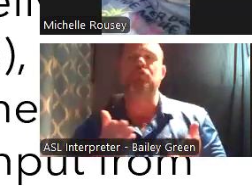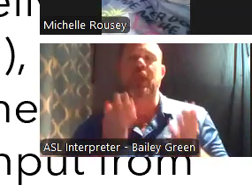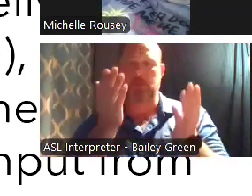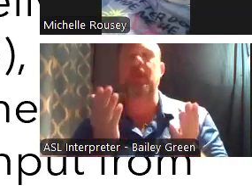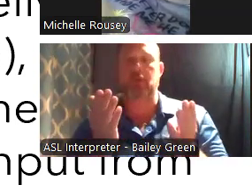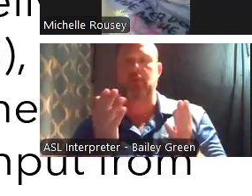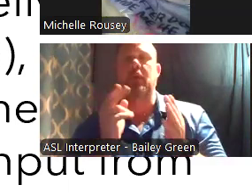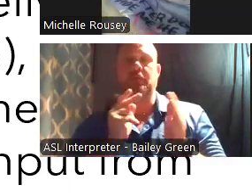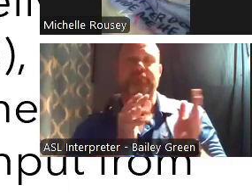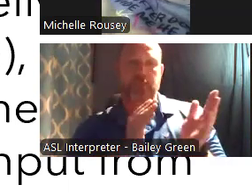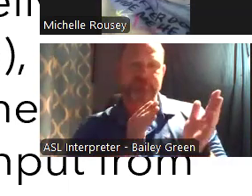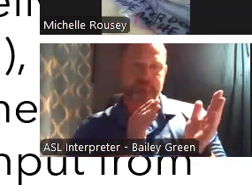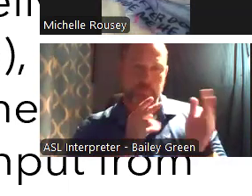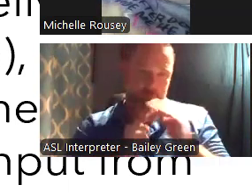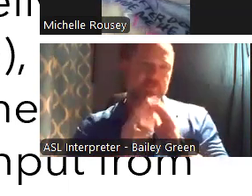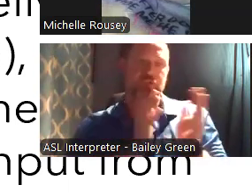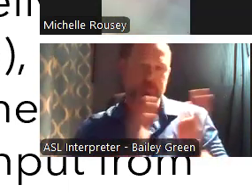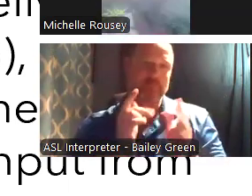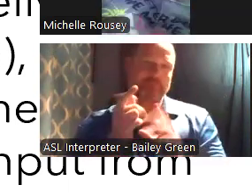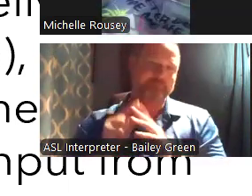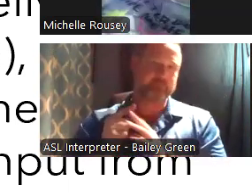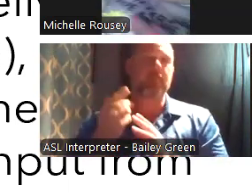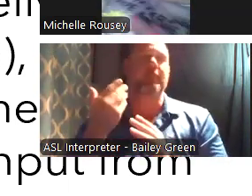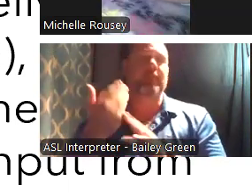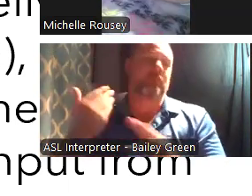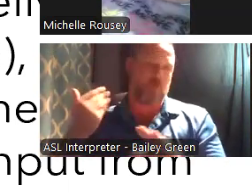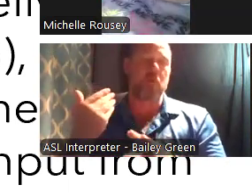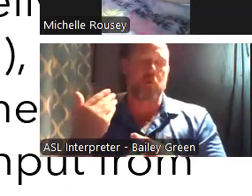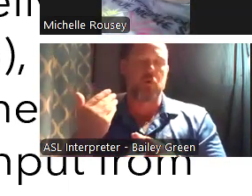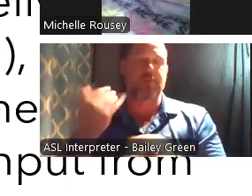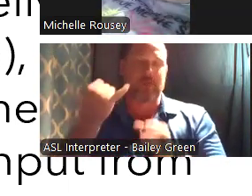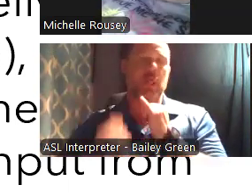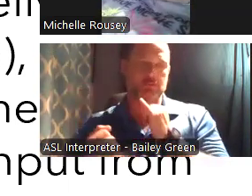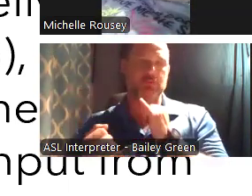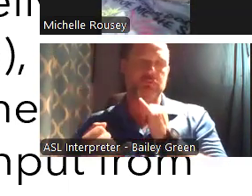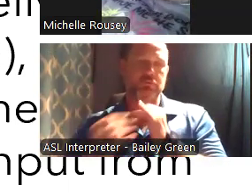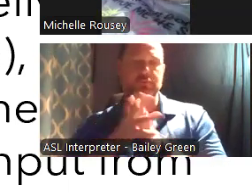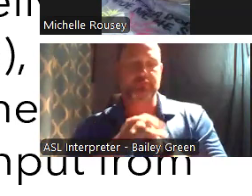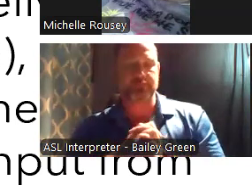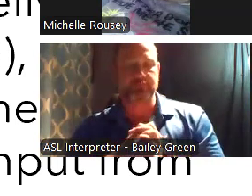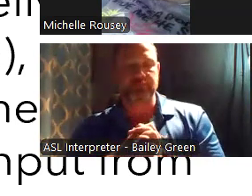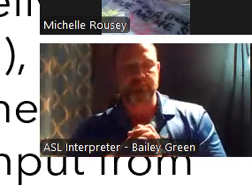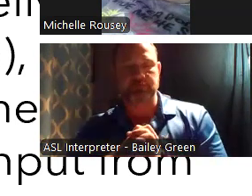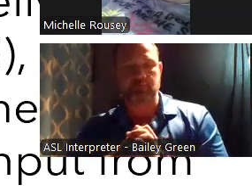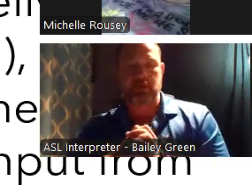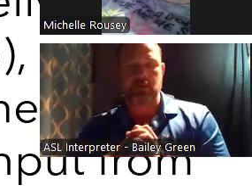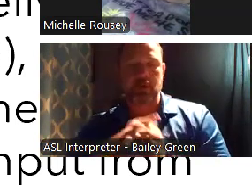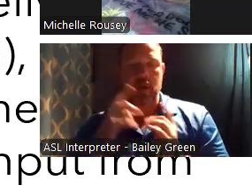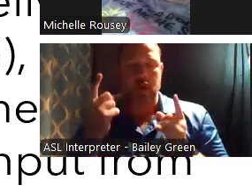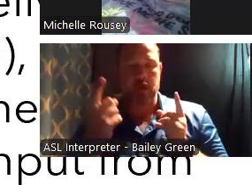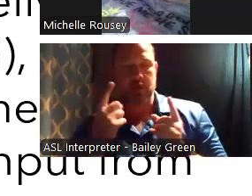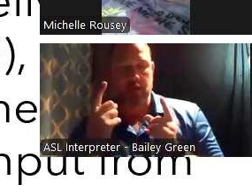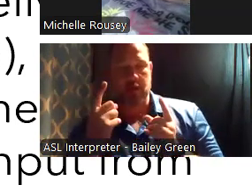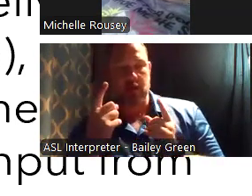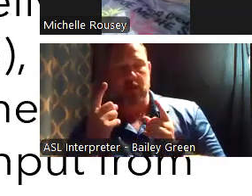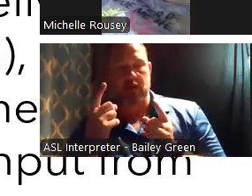of care be put in place prior to finalization. I think if Barbara, I don't know if